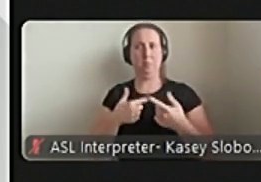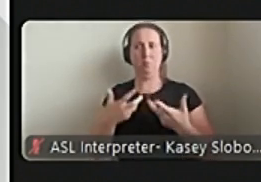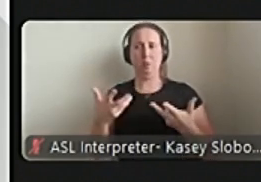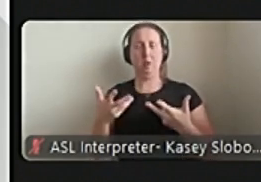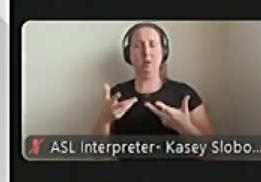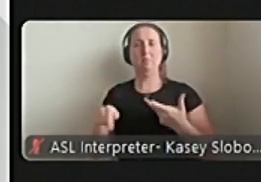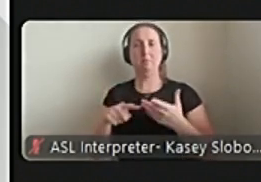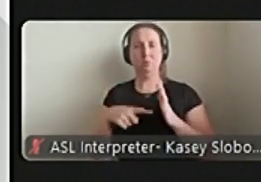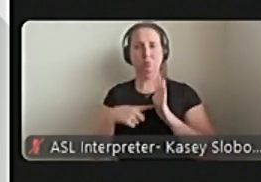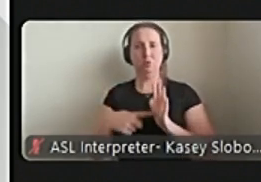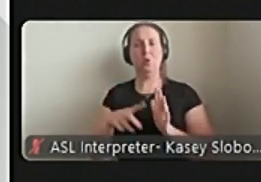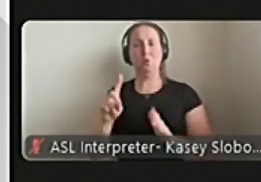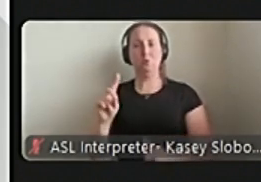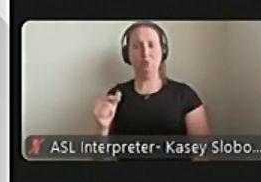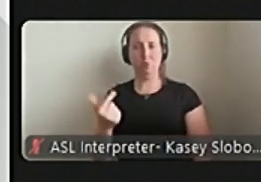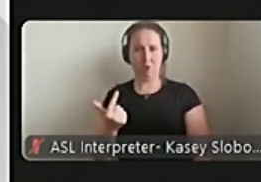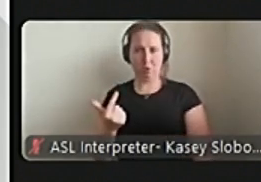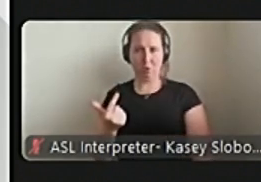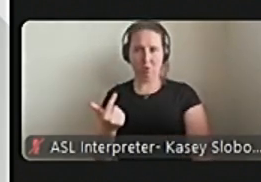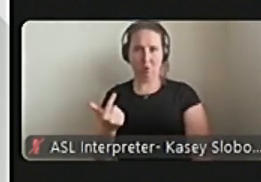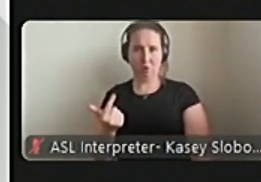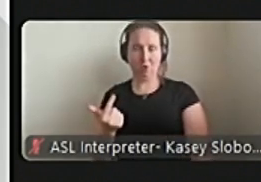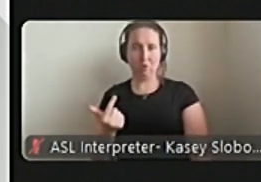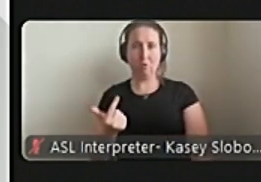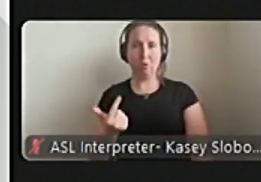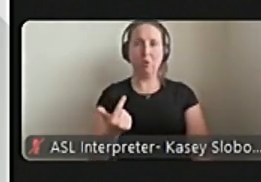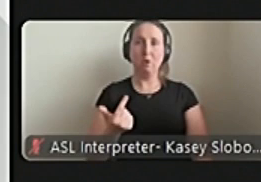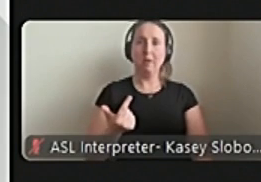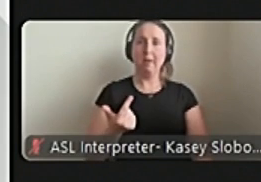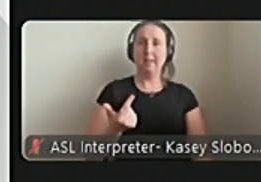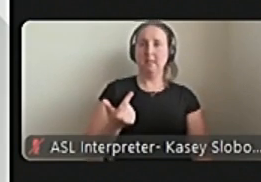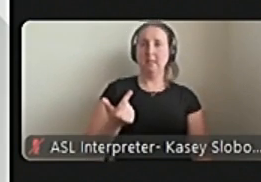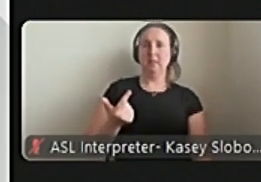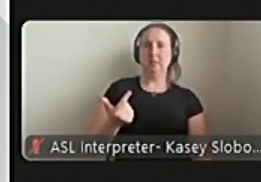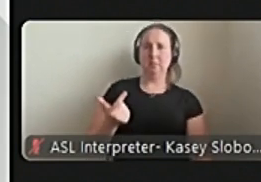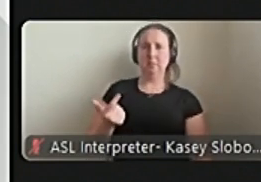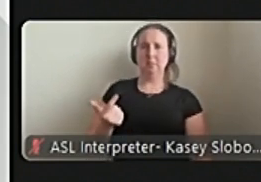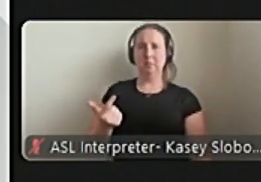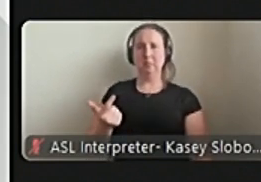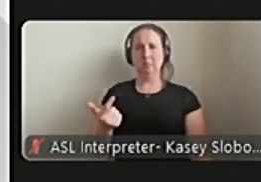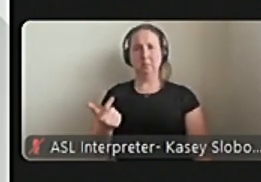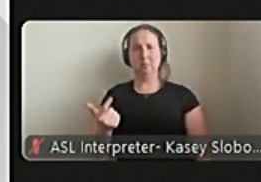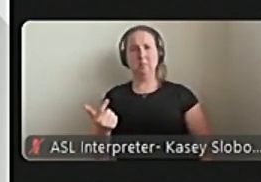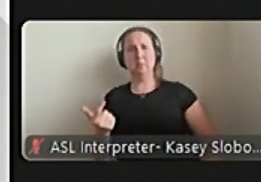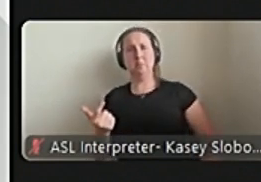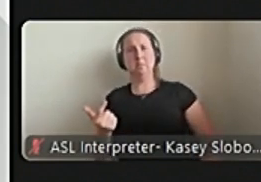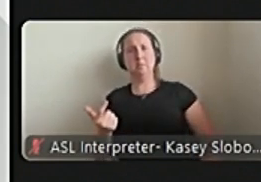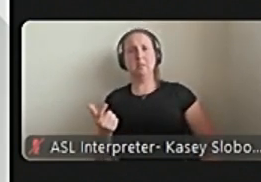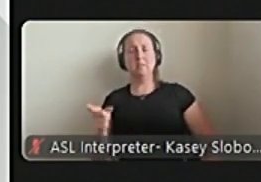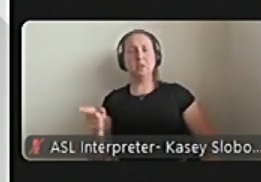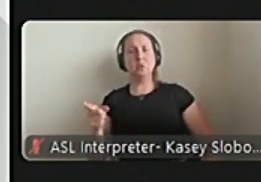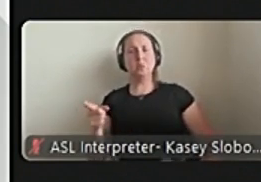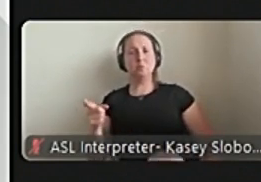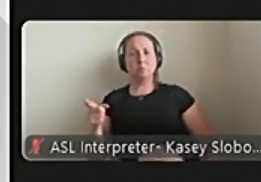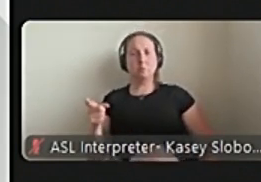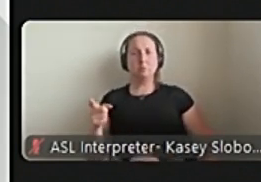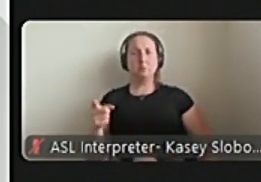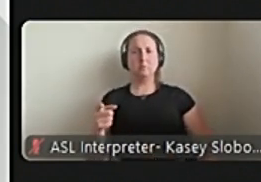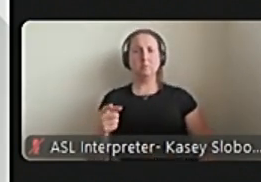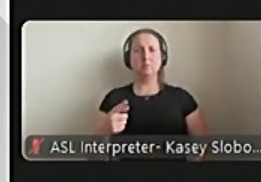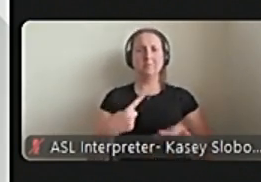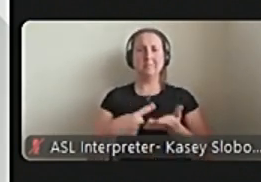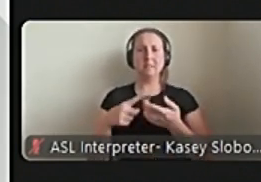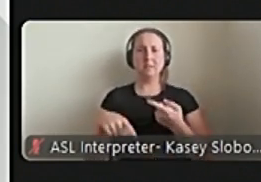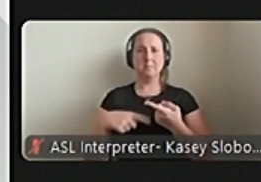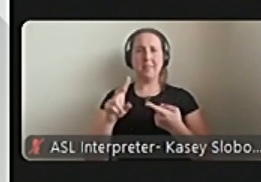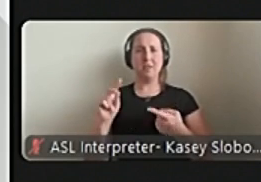dog and talk to me about the dog, I'm always going to light up because you know who I am, and I know you know that I belong with